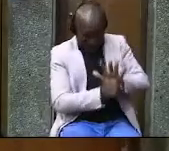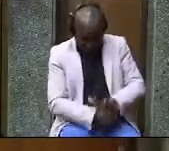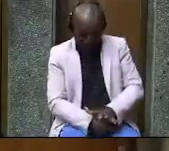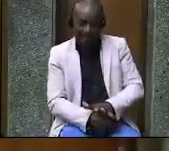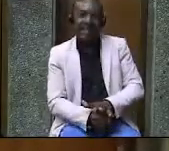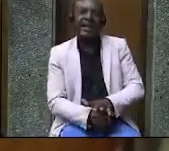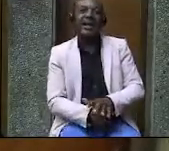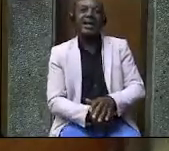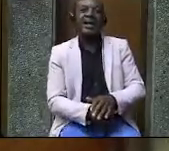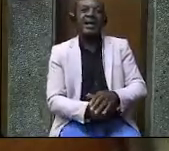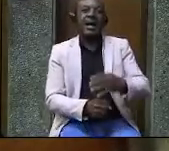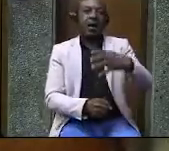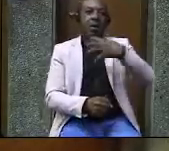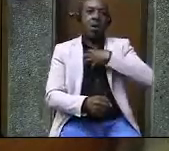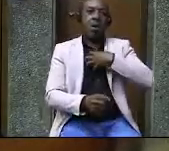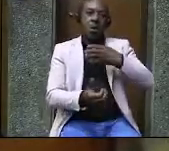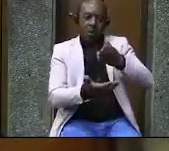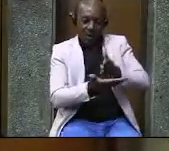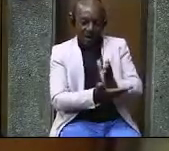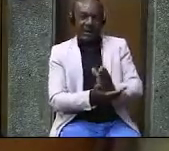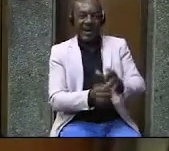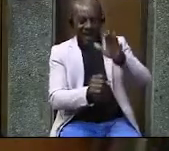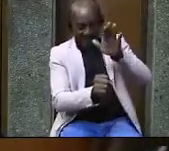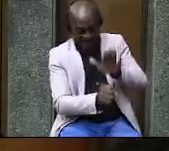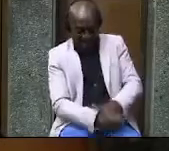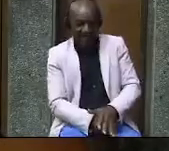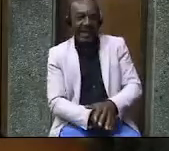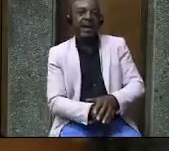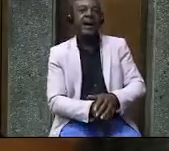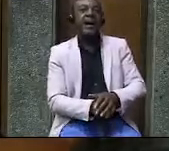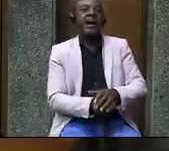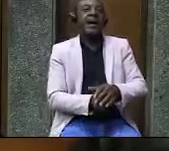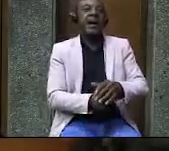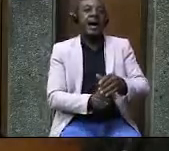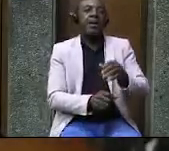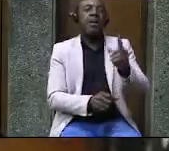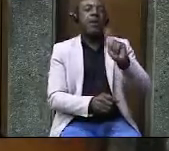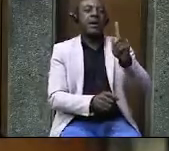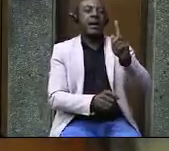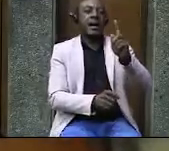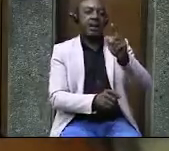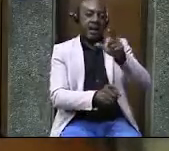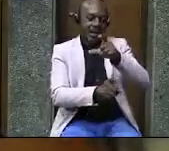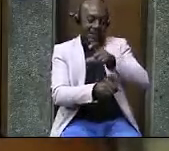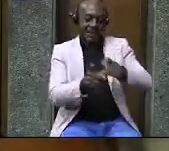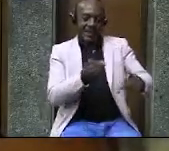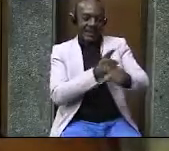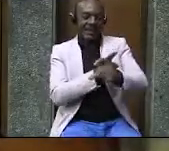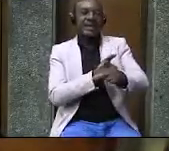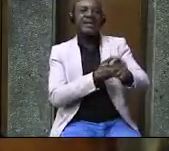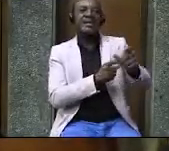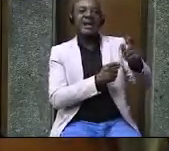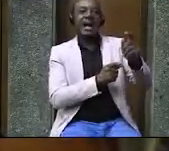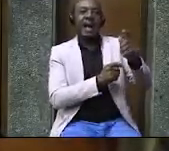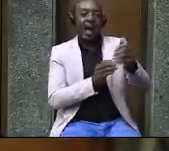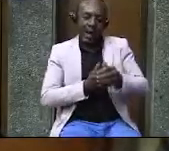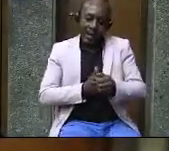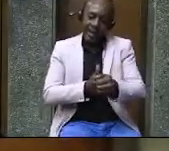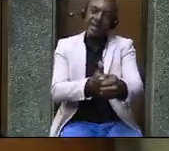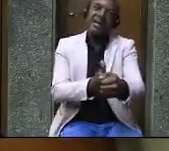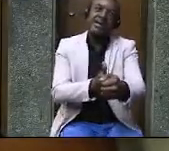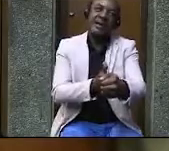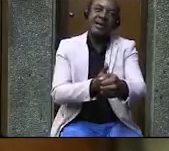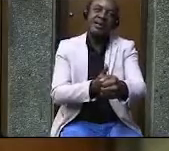it hatala our traditional leaders and our traditions as Chaba Saranzo. So we are still not represented in